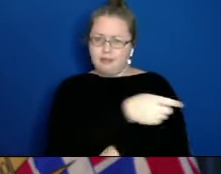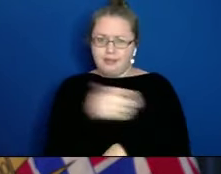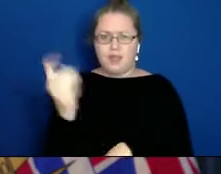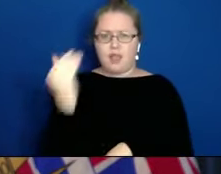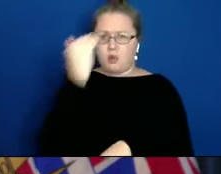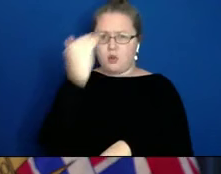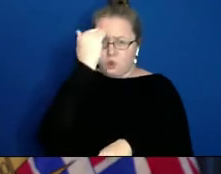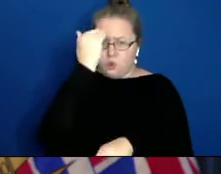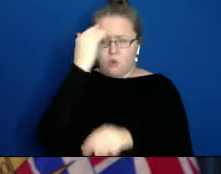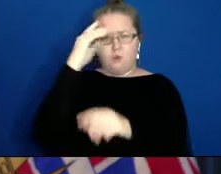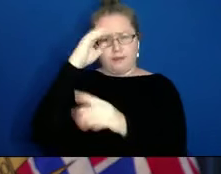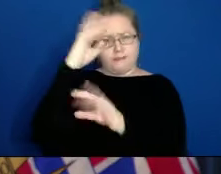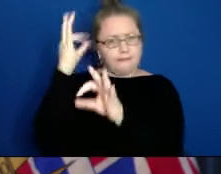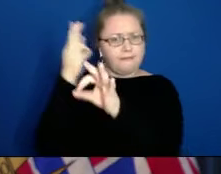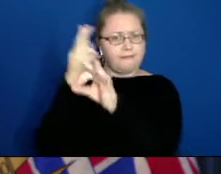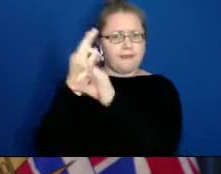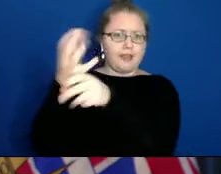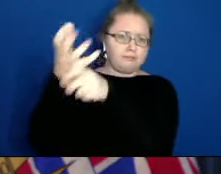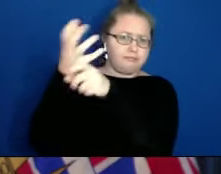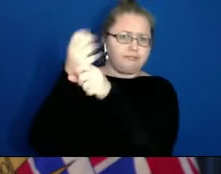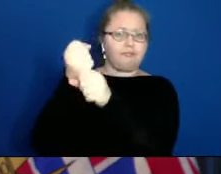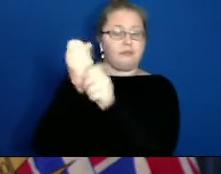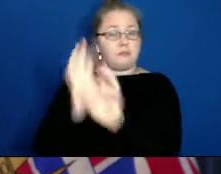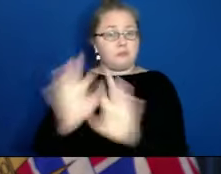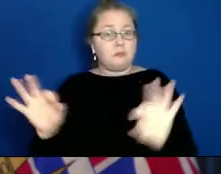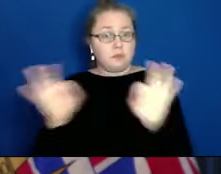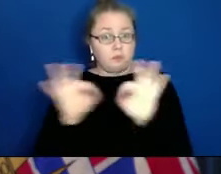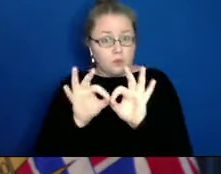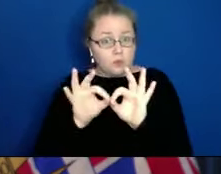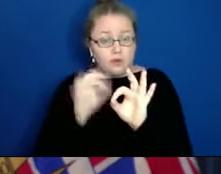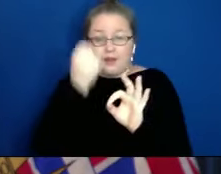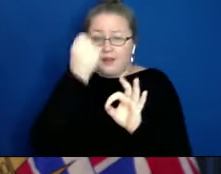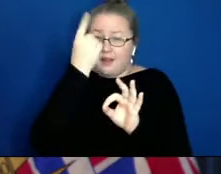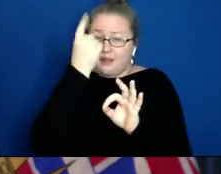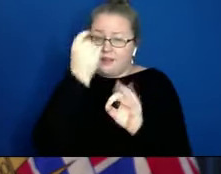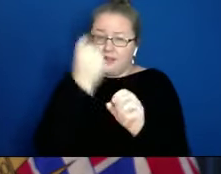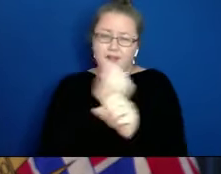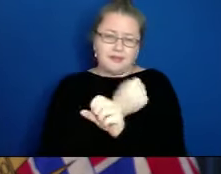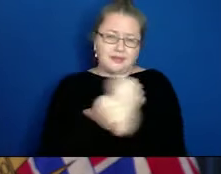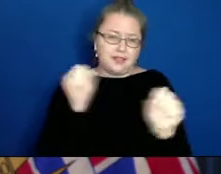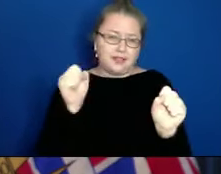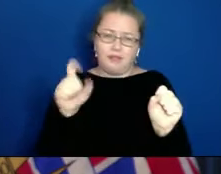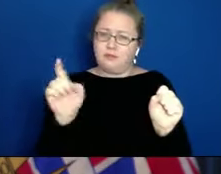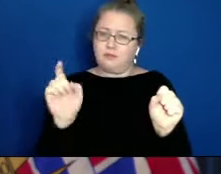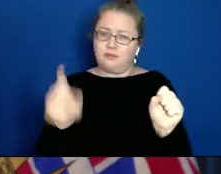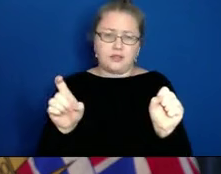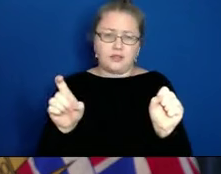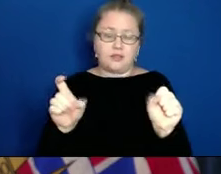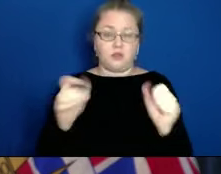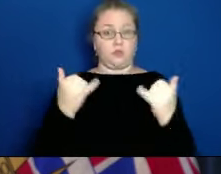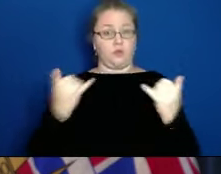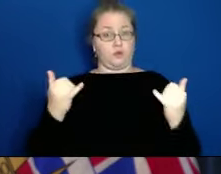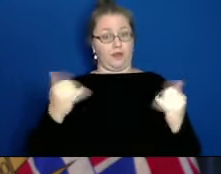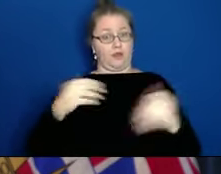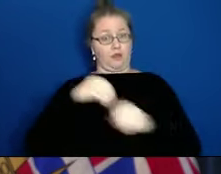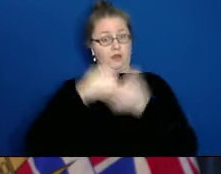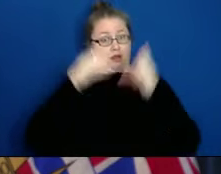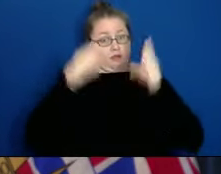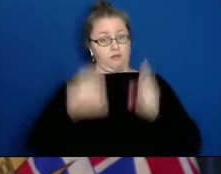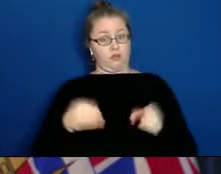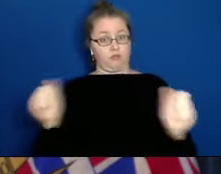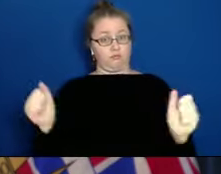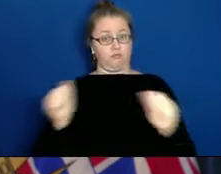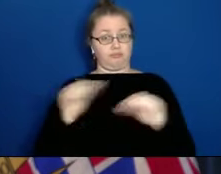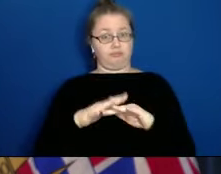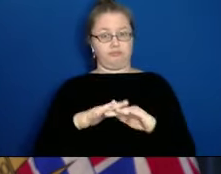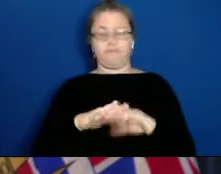ever right now, but we need to do them in a way that's safe. And with the community transmission that we're seeing, and the fact that we have